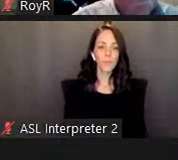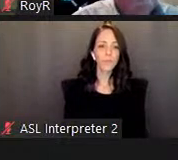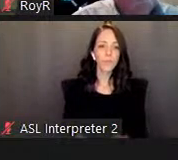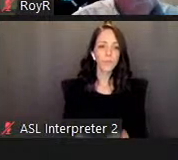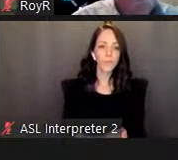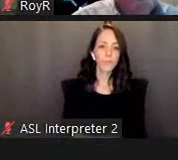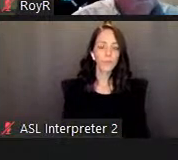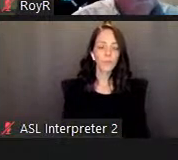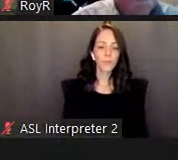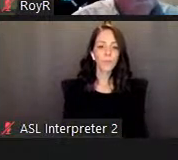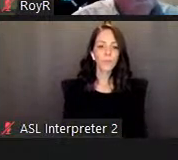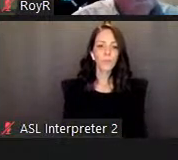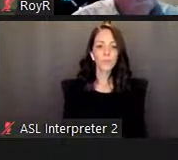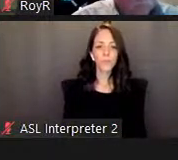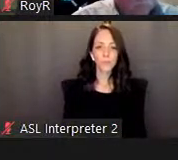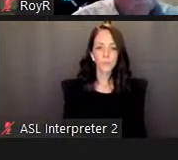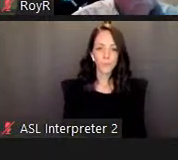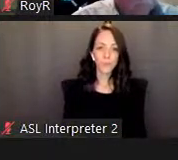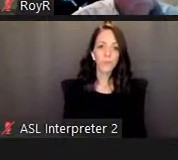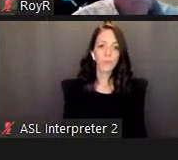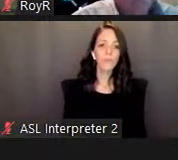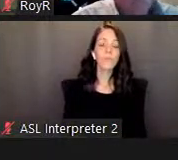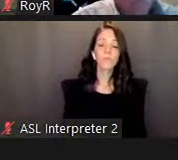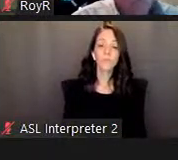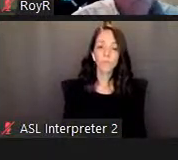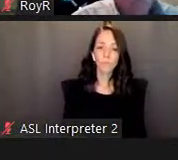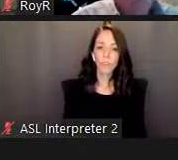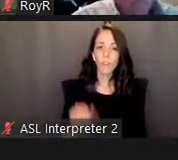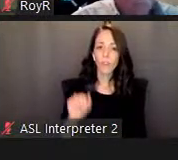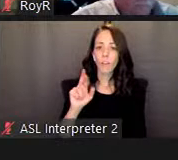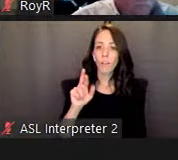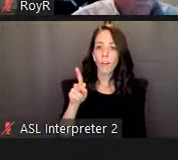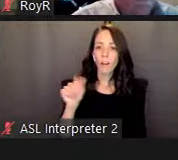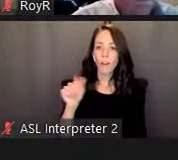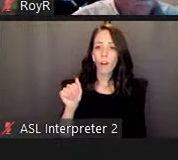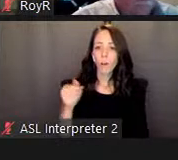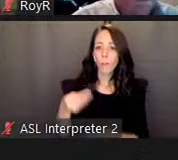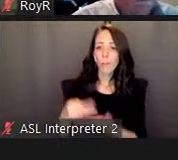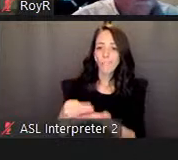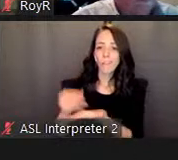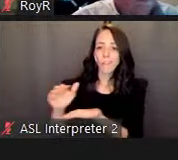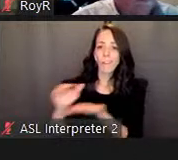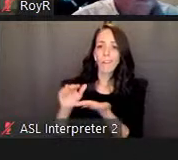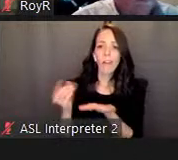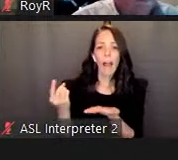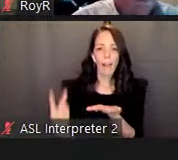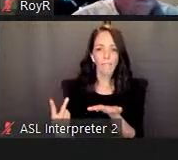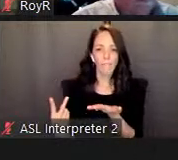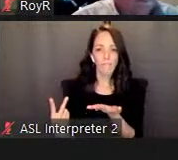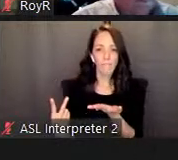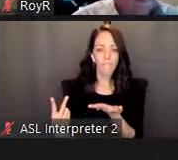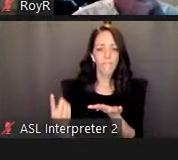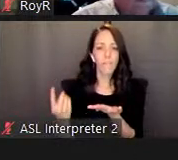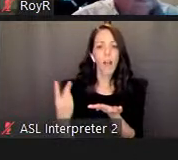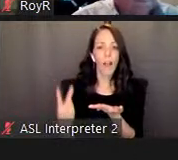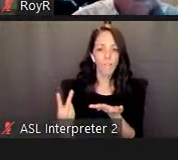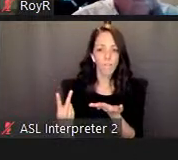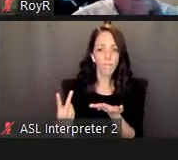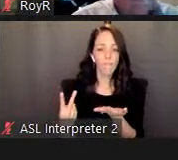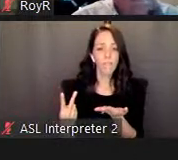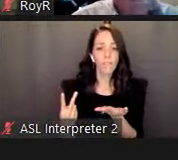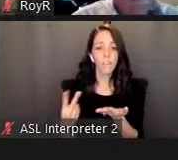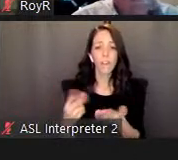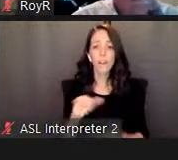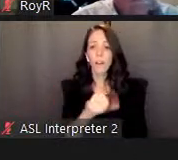So Washington County received half of its ARPA funding this year from the federal government. We will receive the second half of